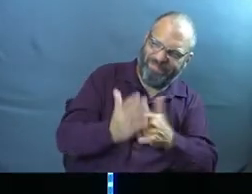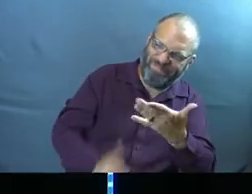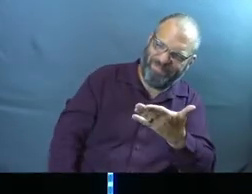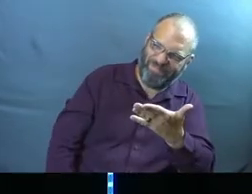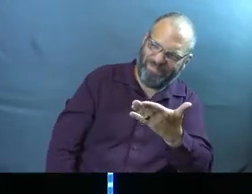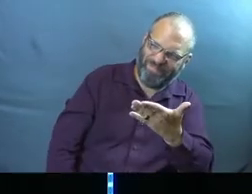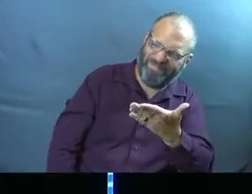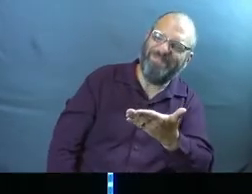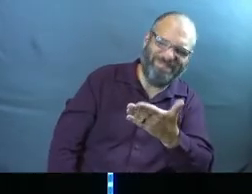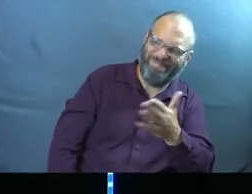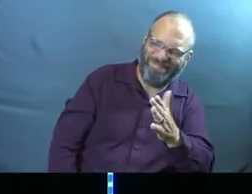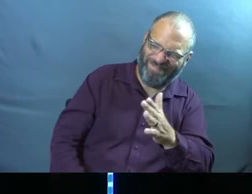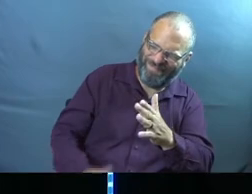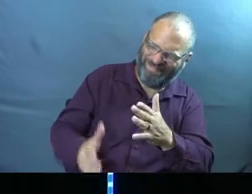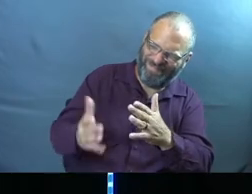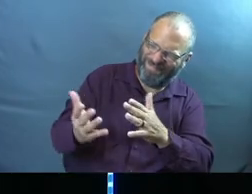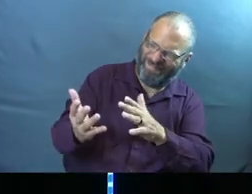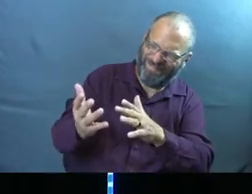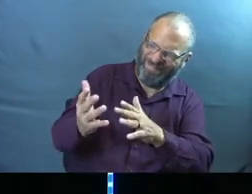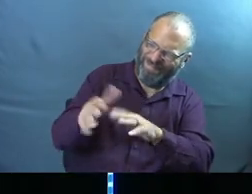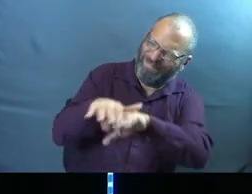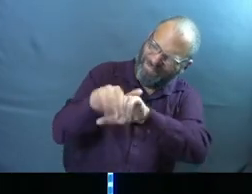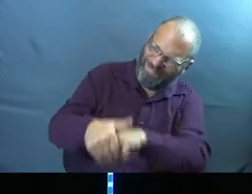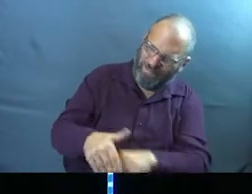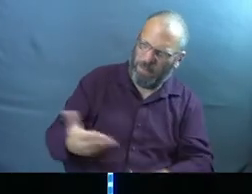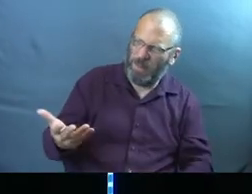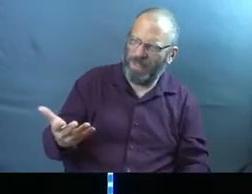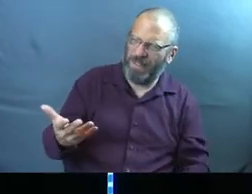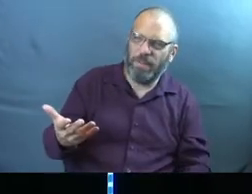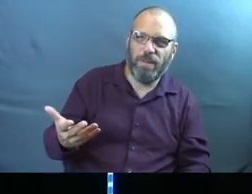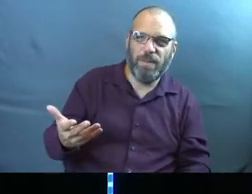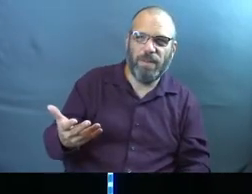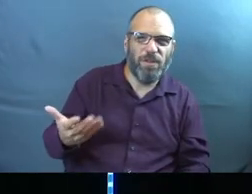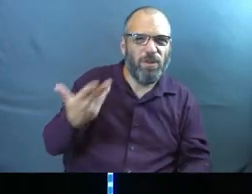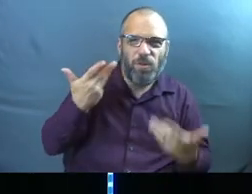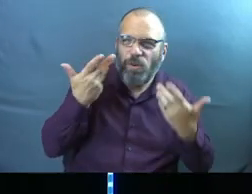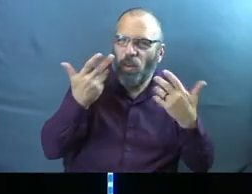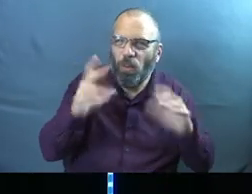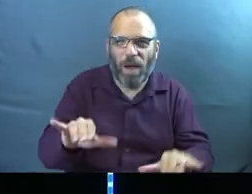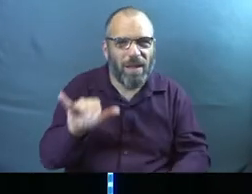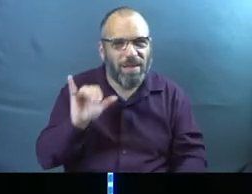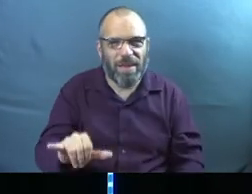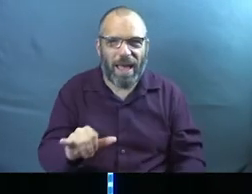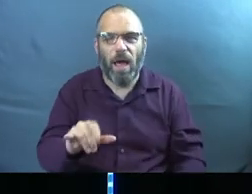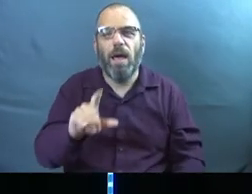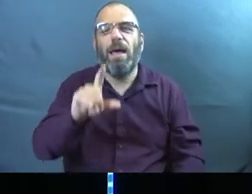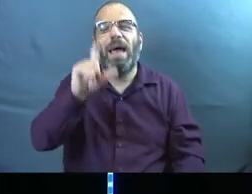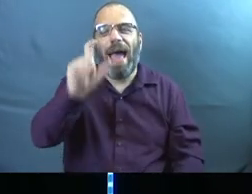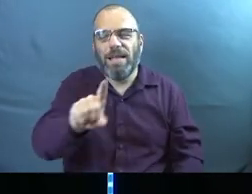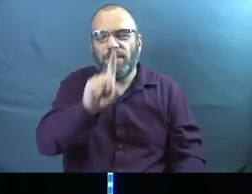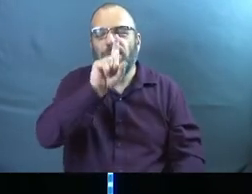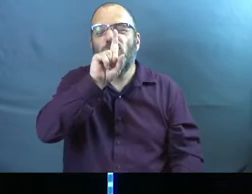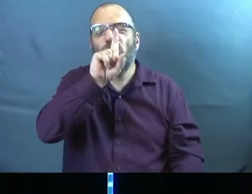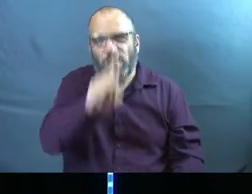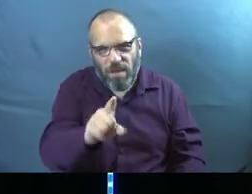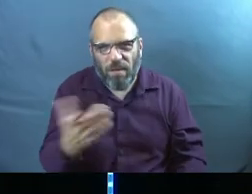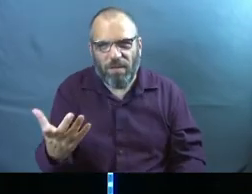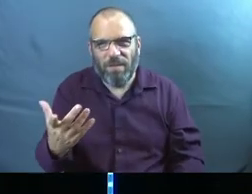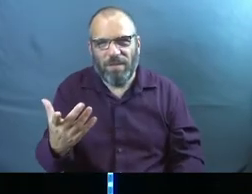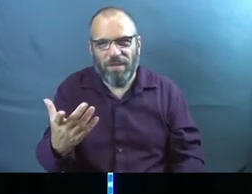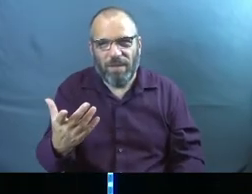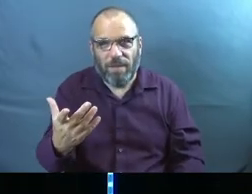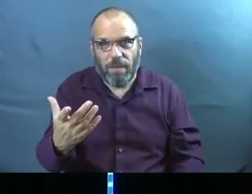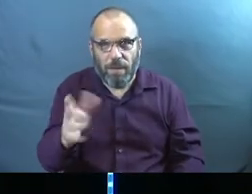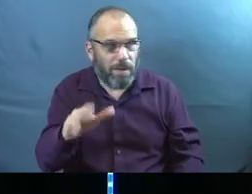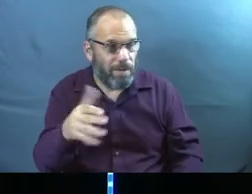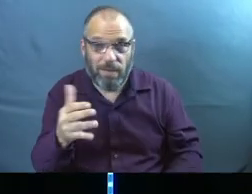And guys, that will not reap the kind of fruit you want. It has to be real.